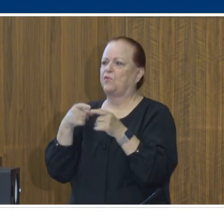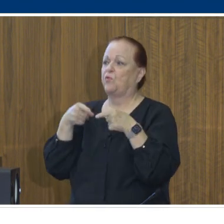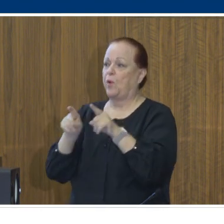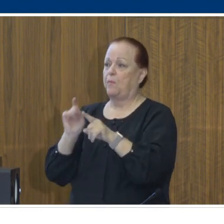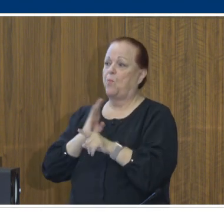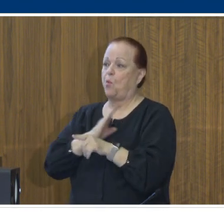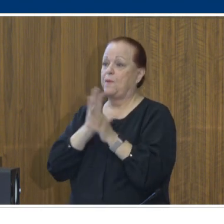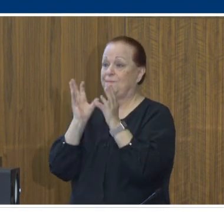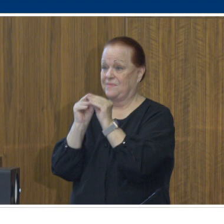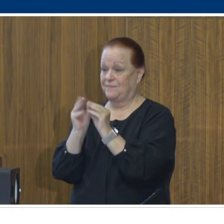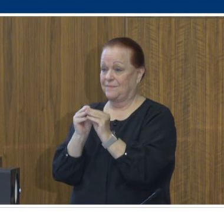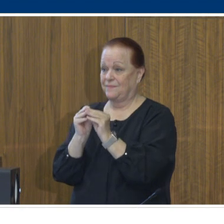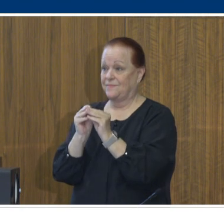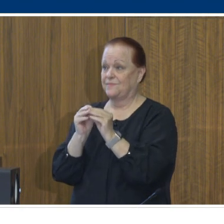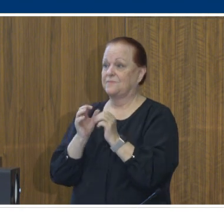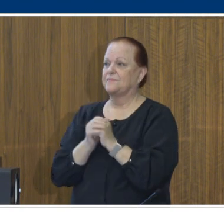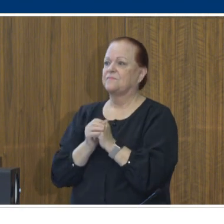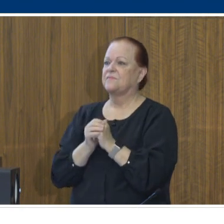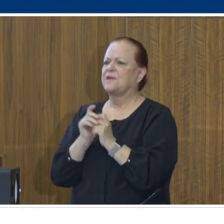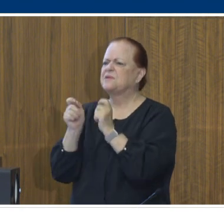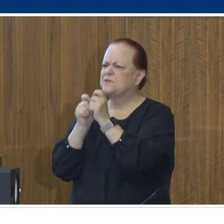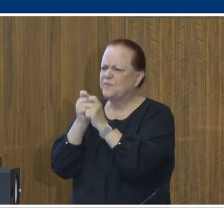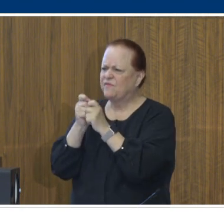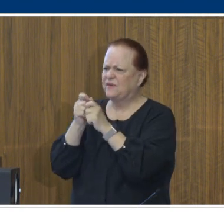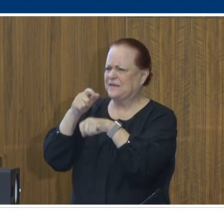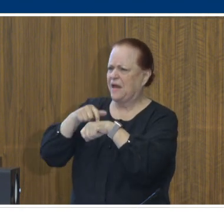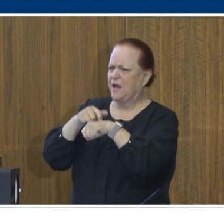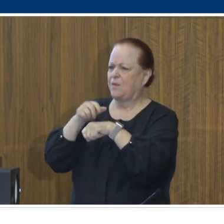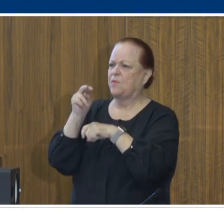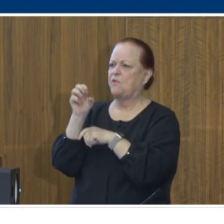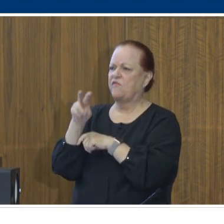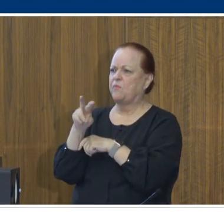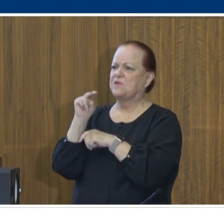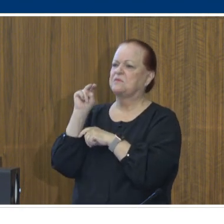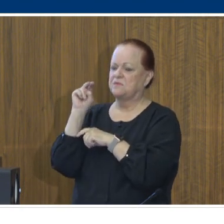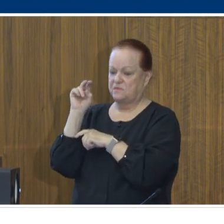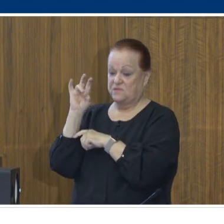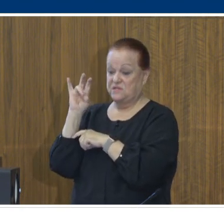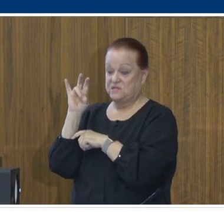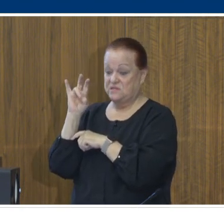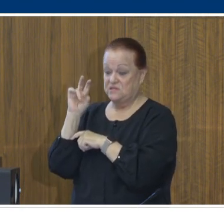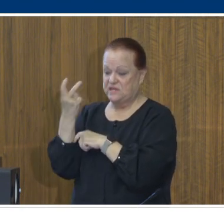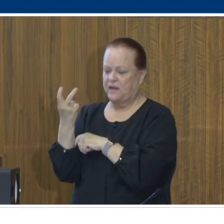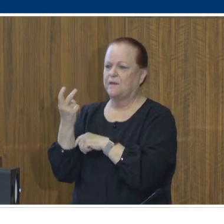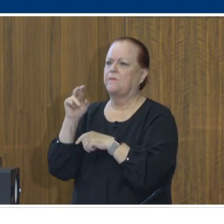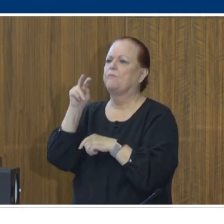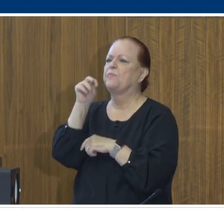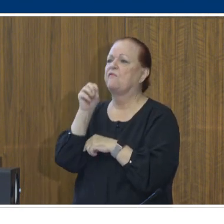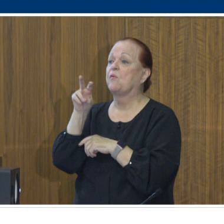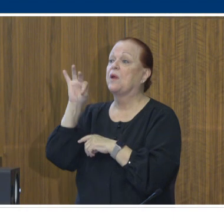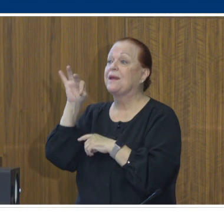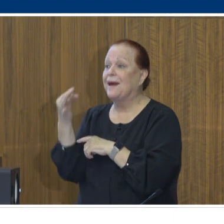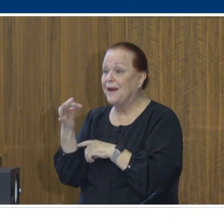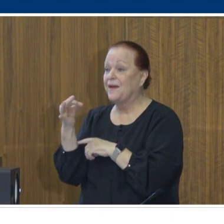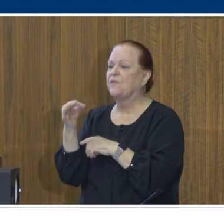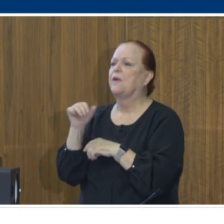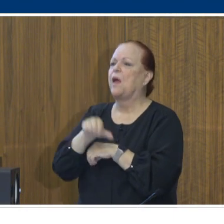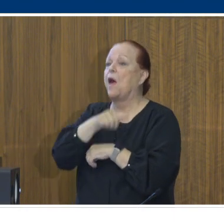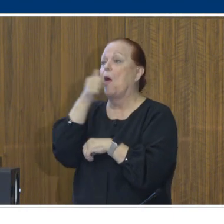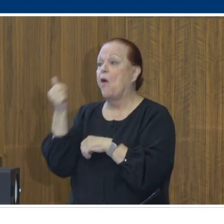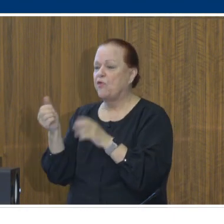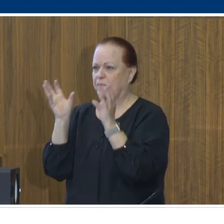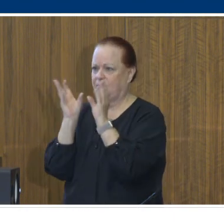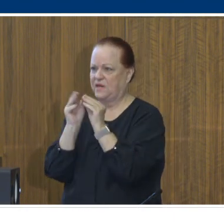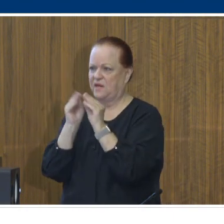time certain on November 2nd. Then on November 9th, there will be another public hearing at a